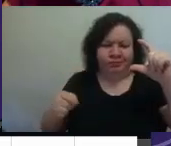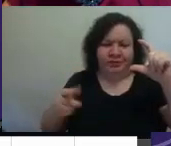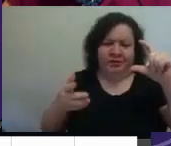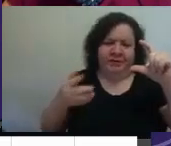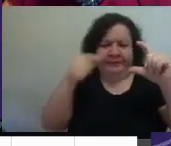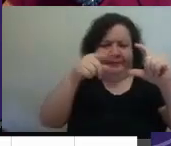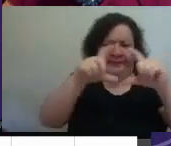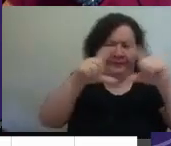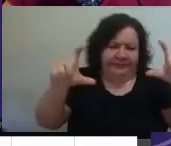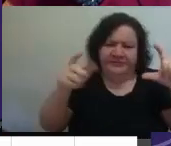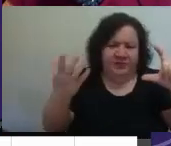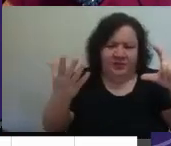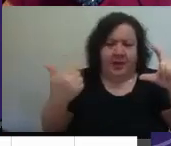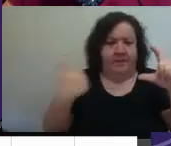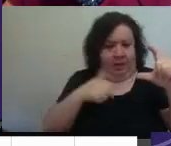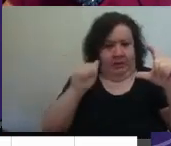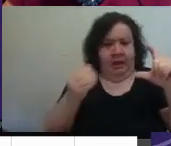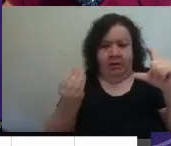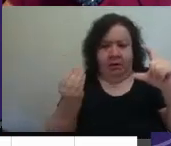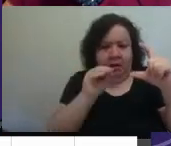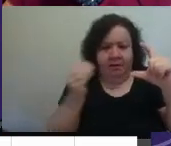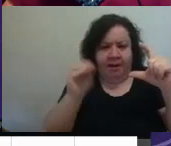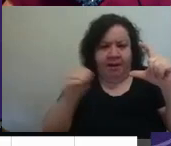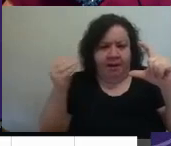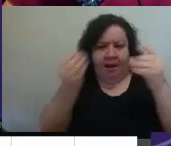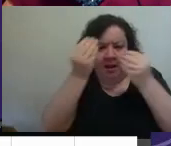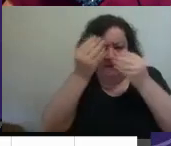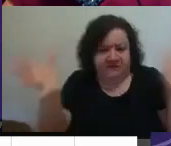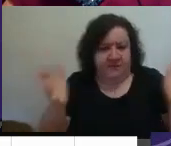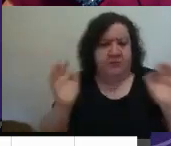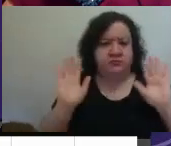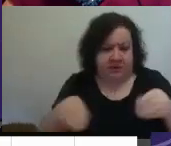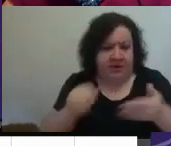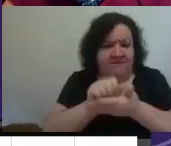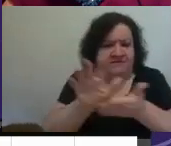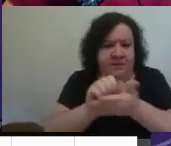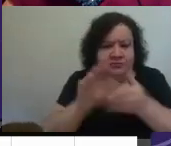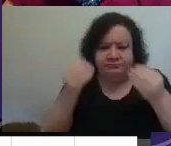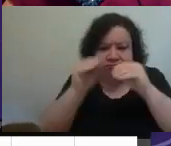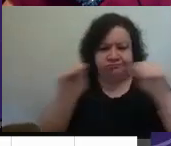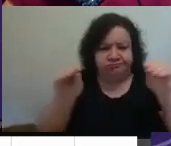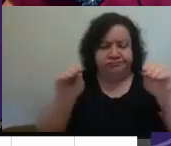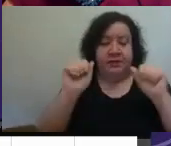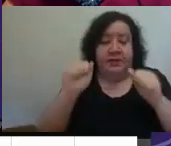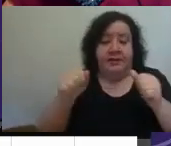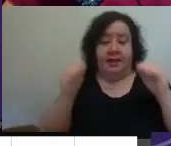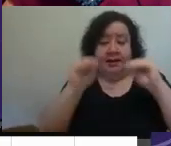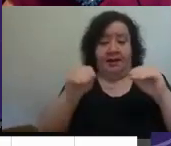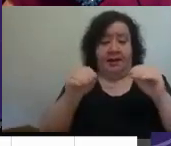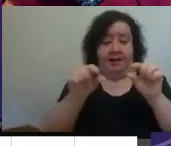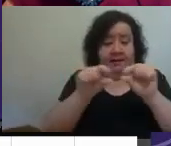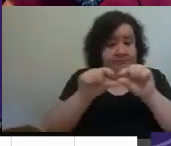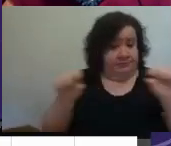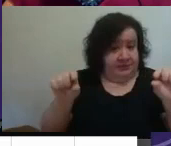caption. The caption is what will show up at the bottom of your picture on the website view that everyone can